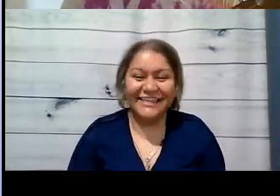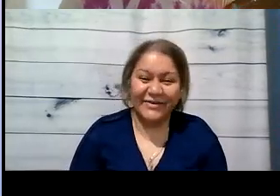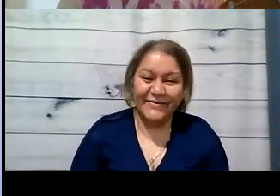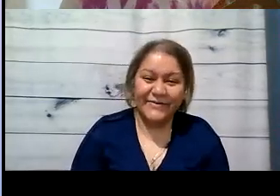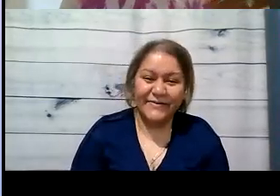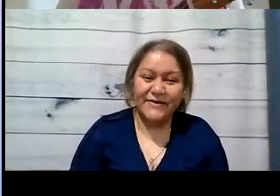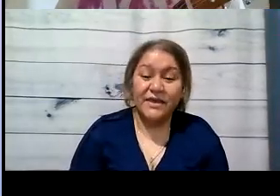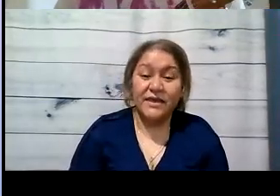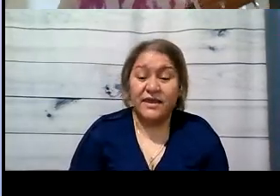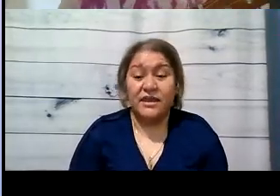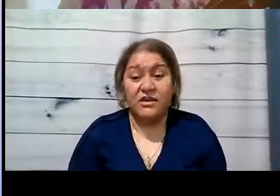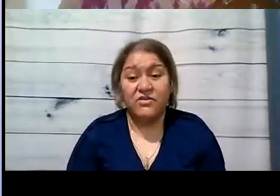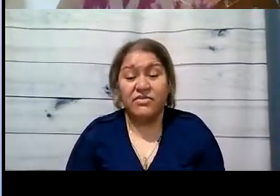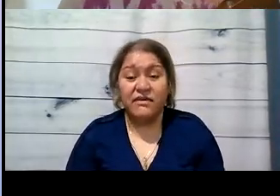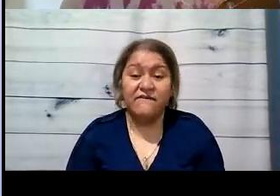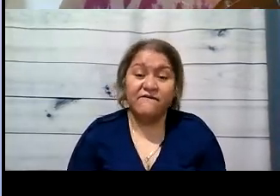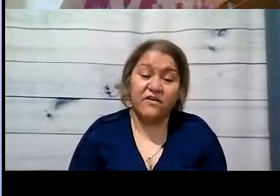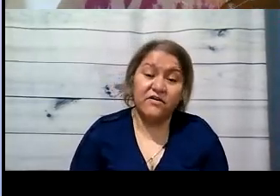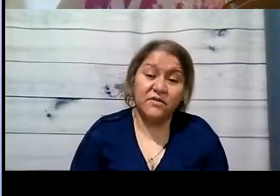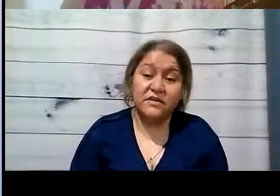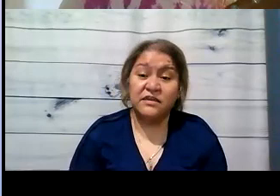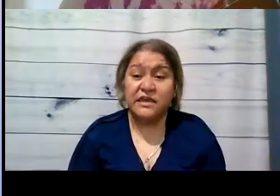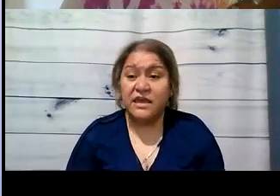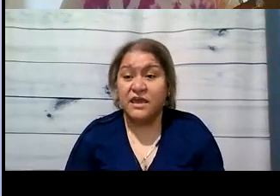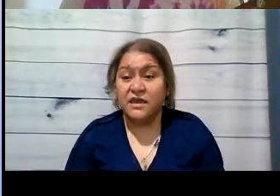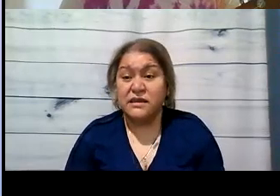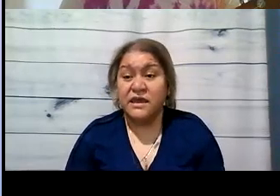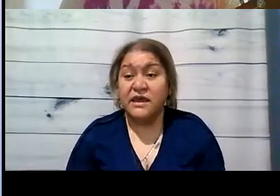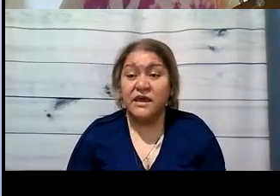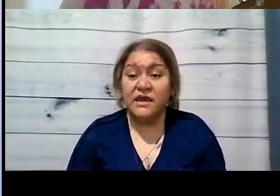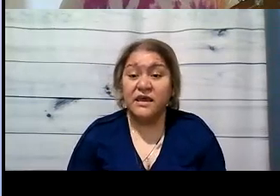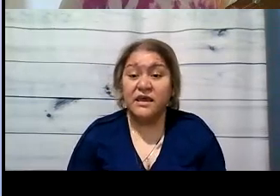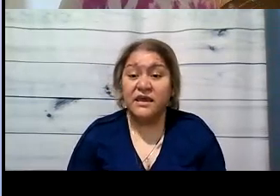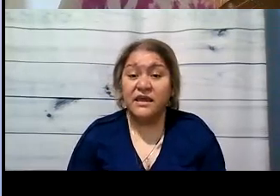E-I-E-I-O. And on that farm, he had a